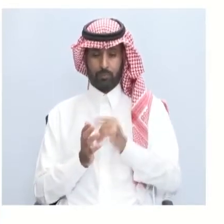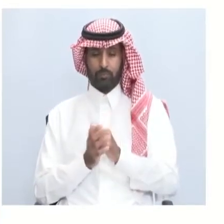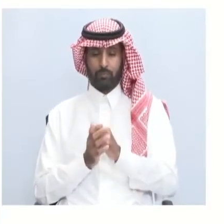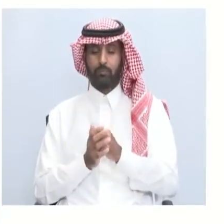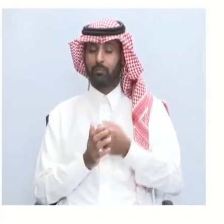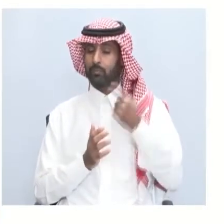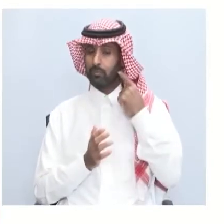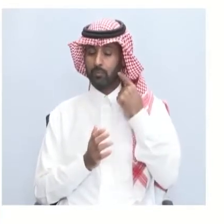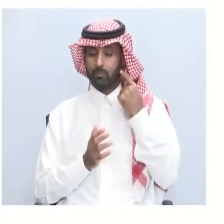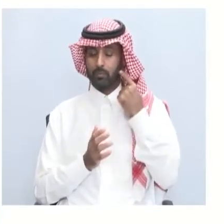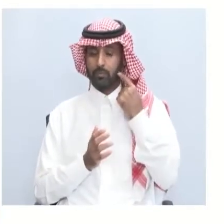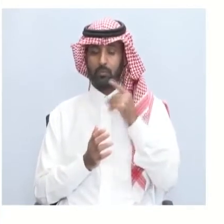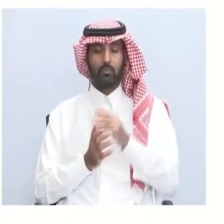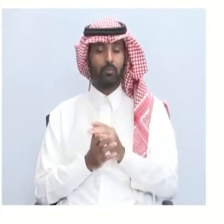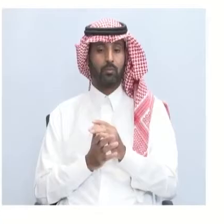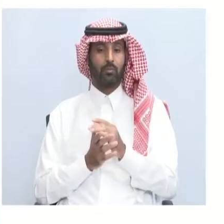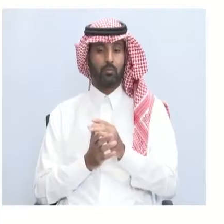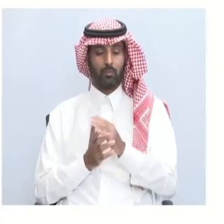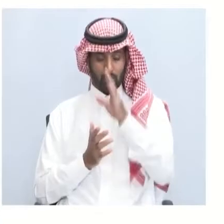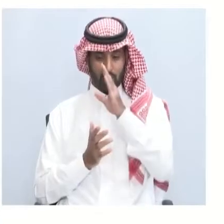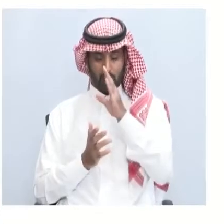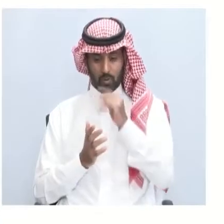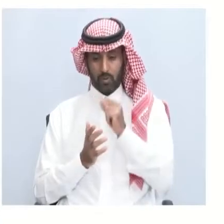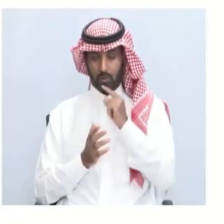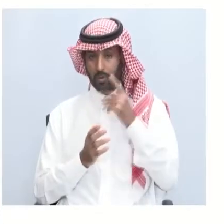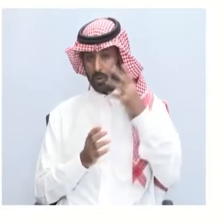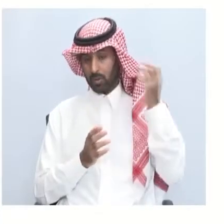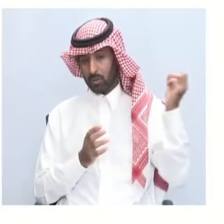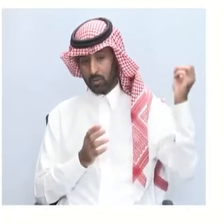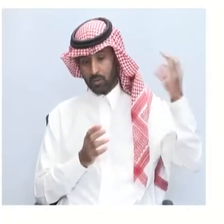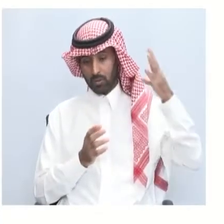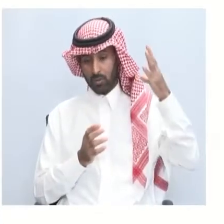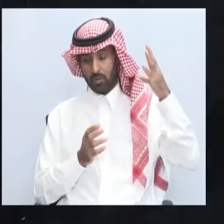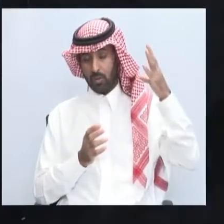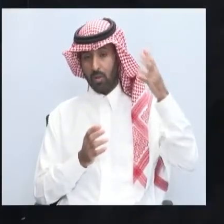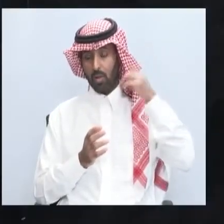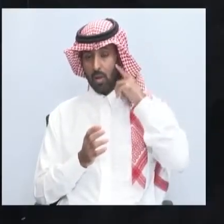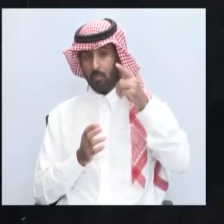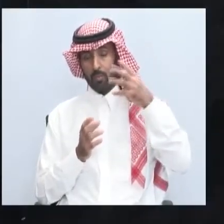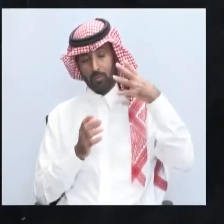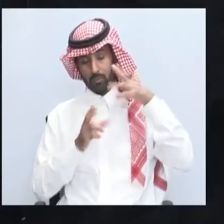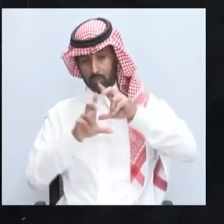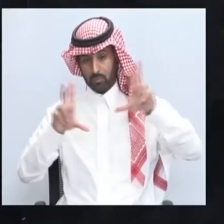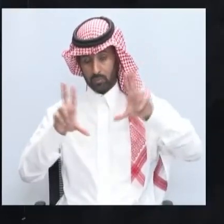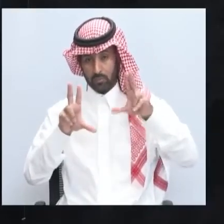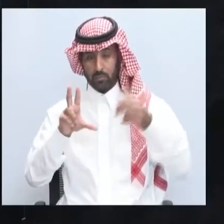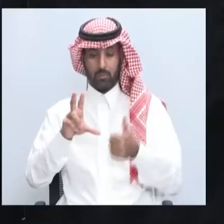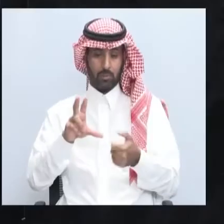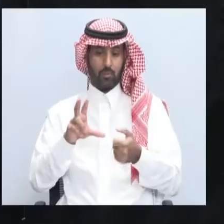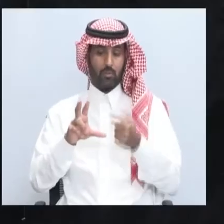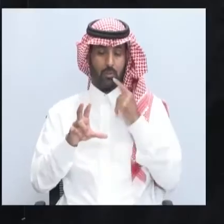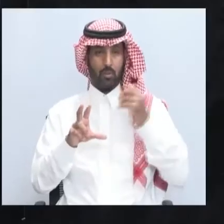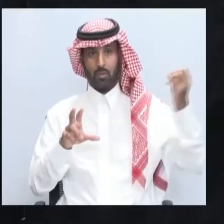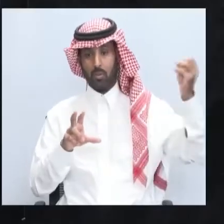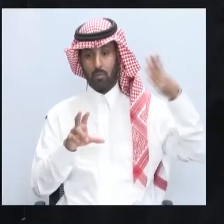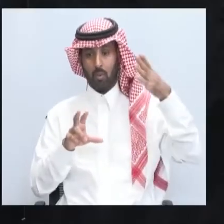says this morning show, so it's a morning show. The shows that comes at morning, they call it